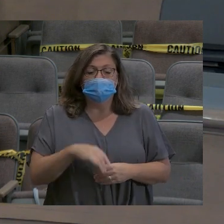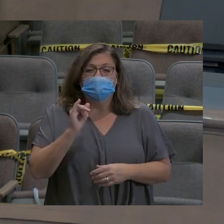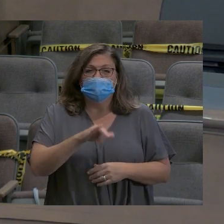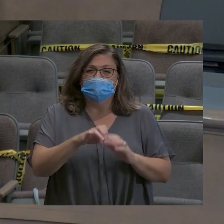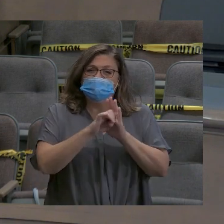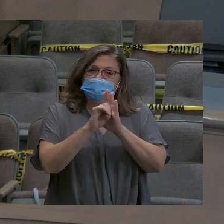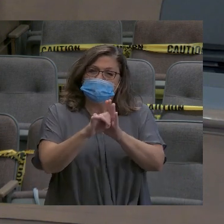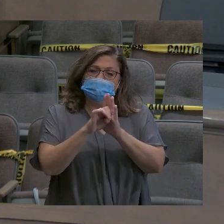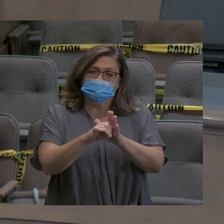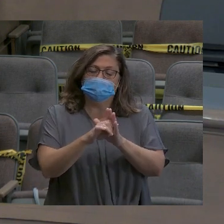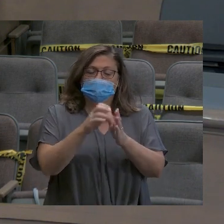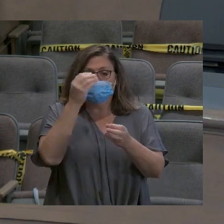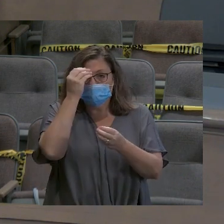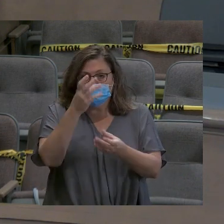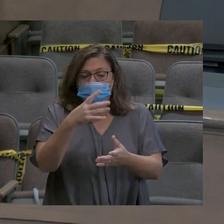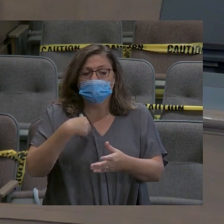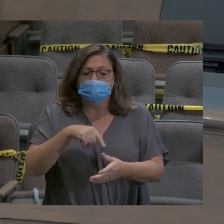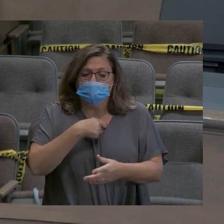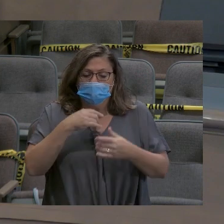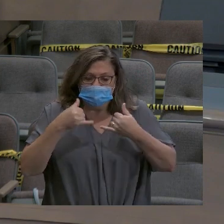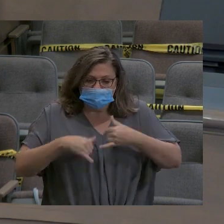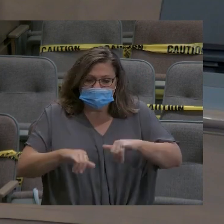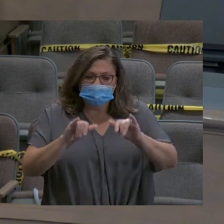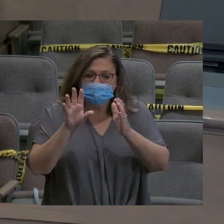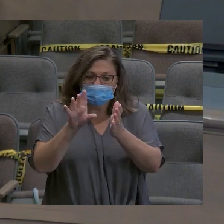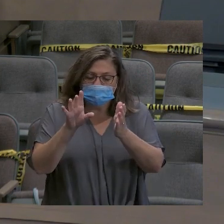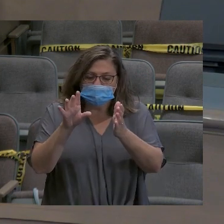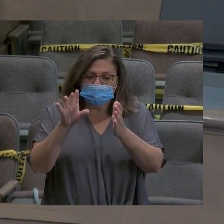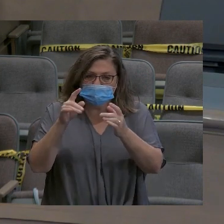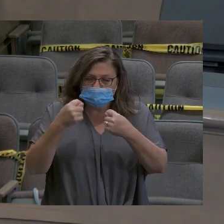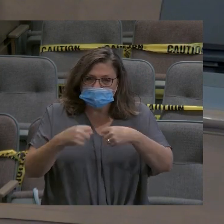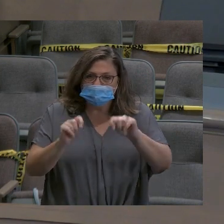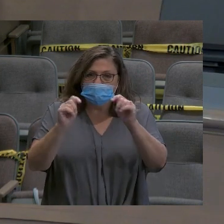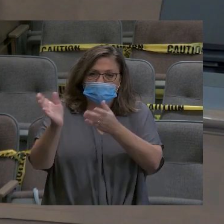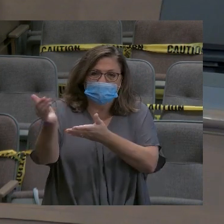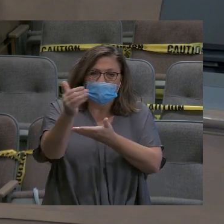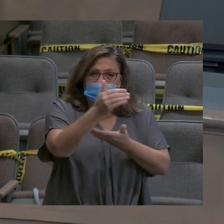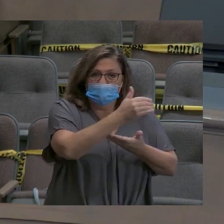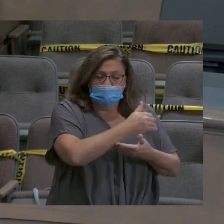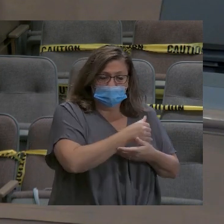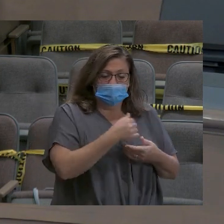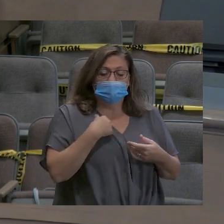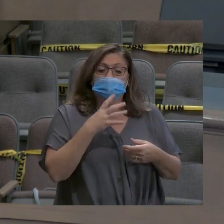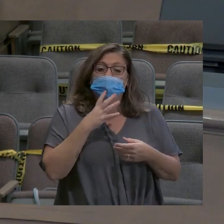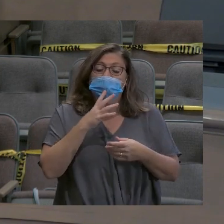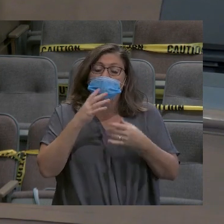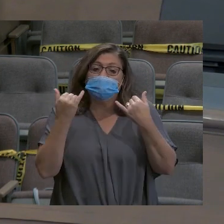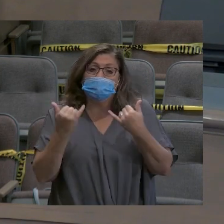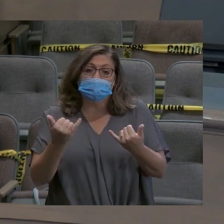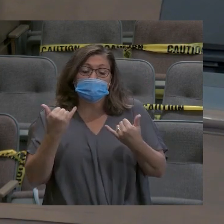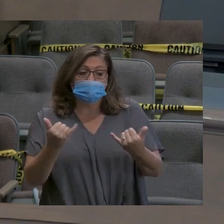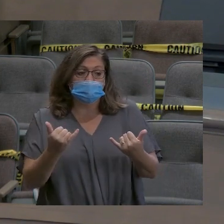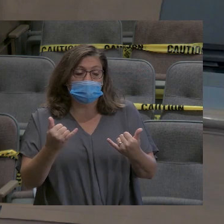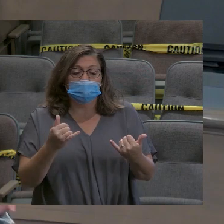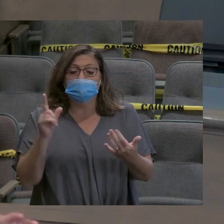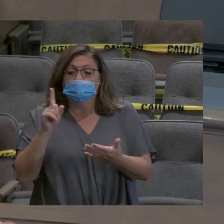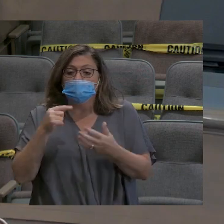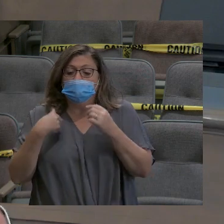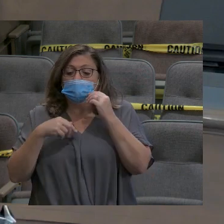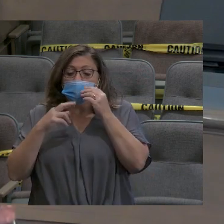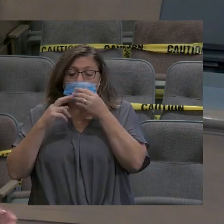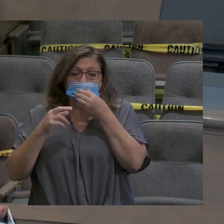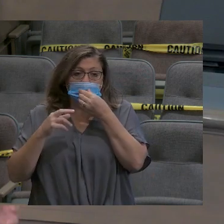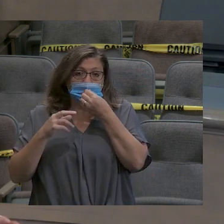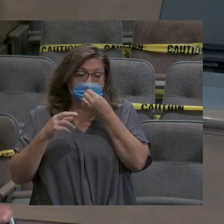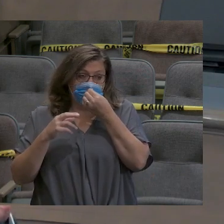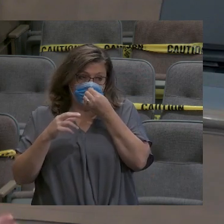information that we continue to compile. And I want to talk about where we are right now in comparison to where we were